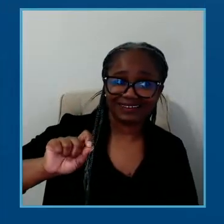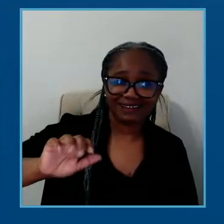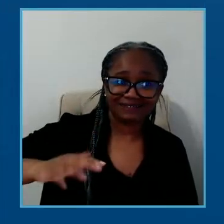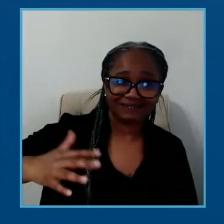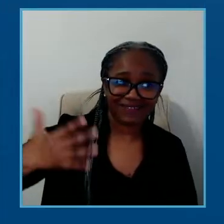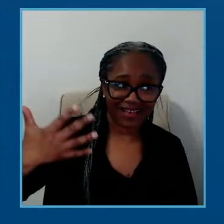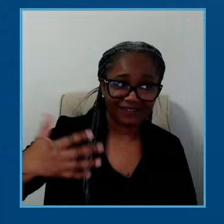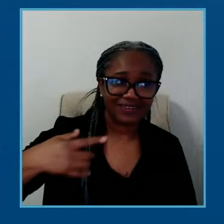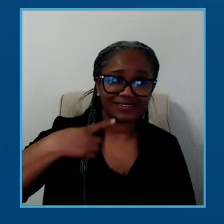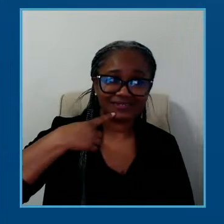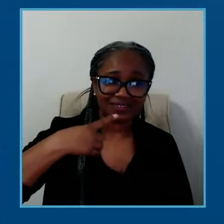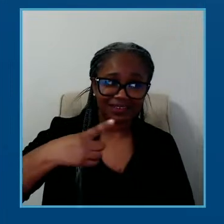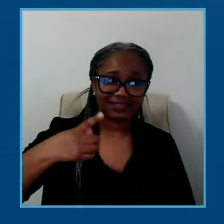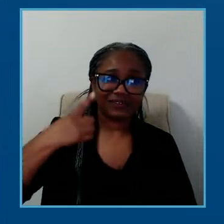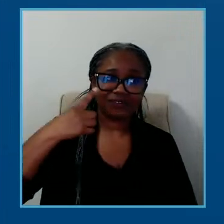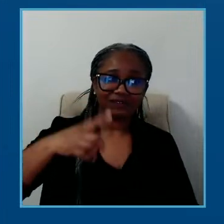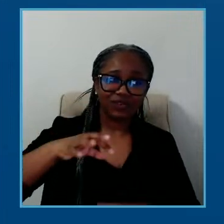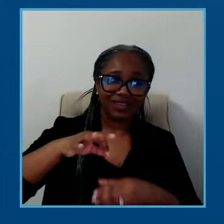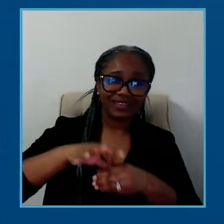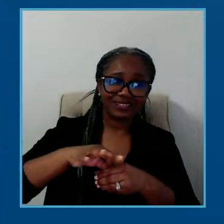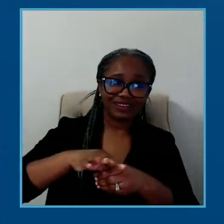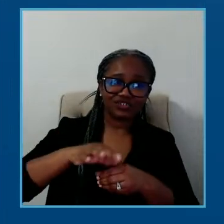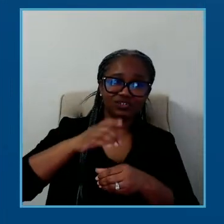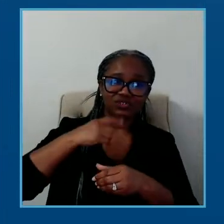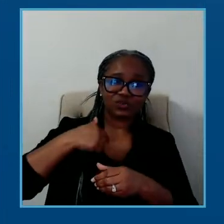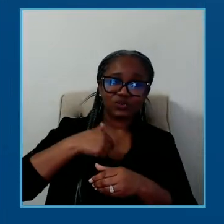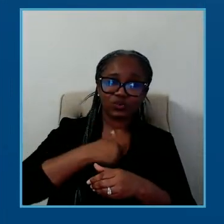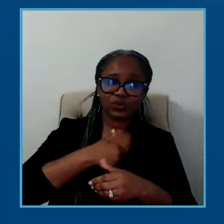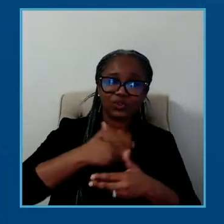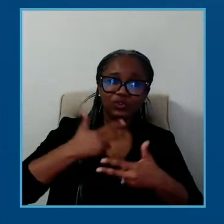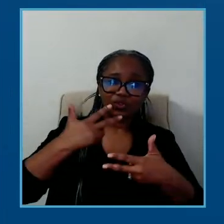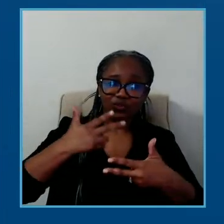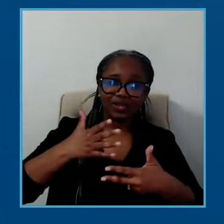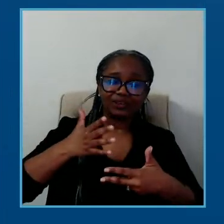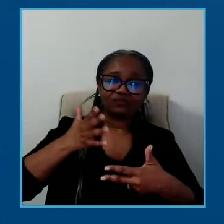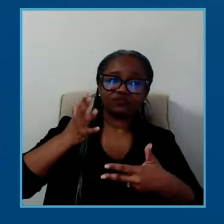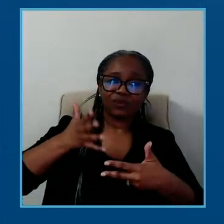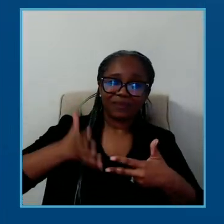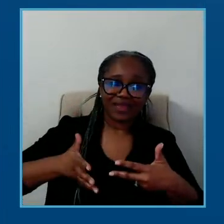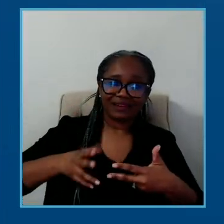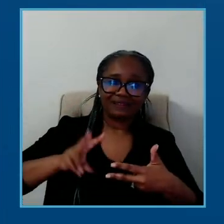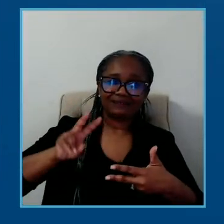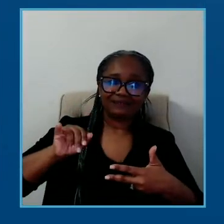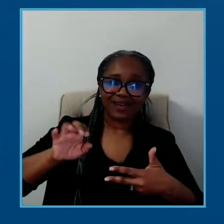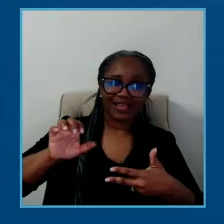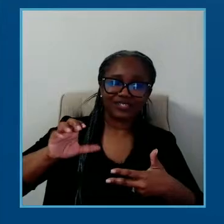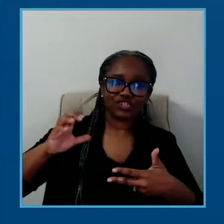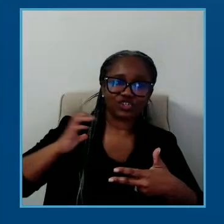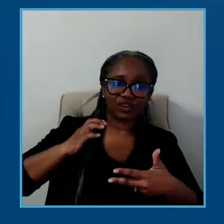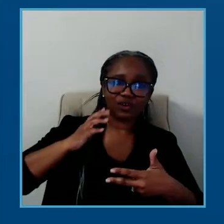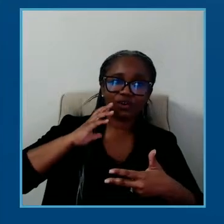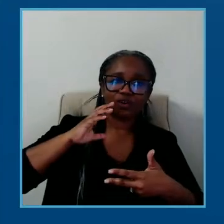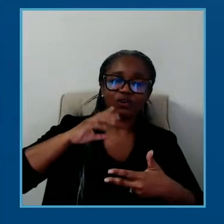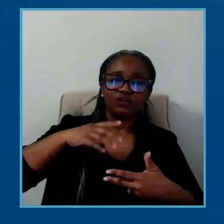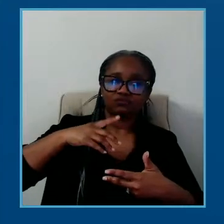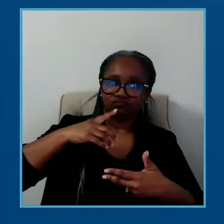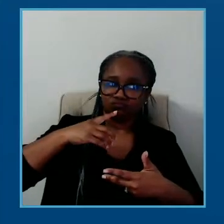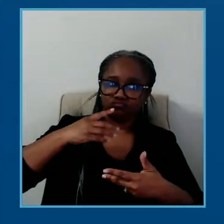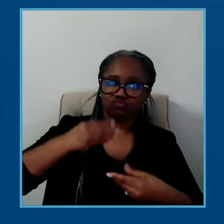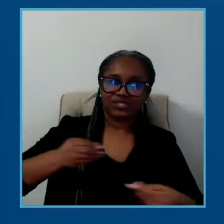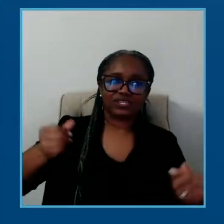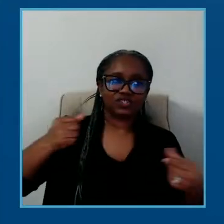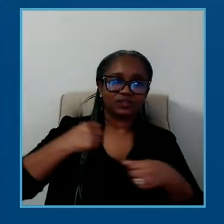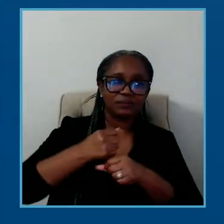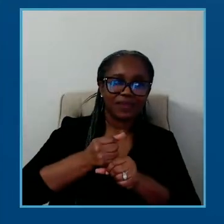of persons of each gender to ensure that, with the exception of the national chairperson and the president of the Association of State